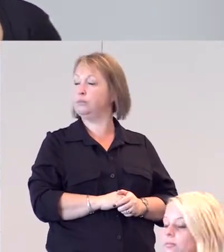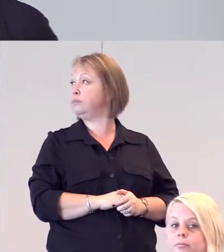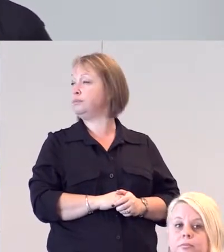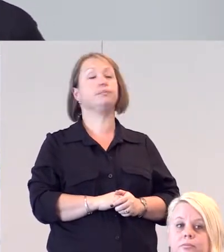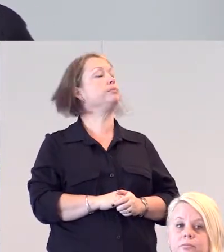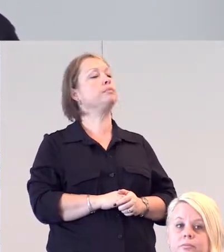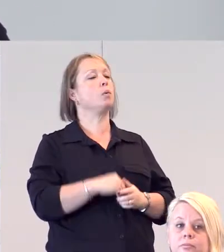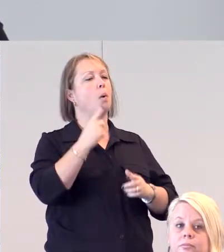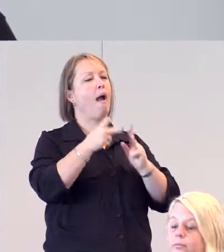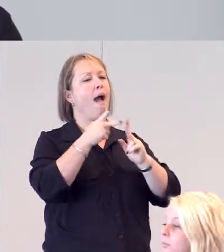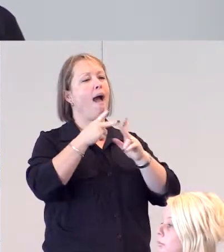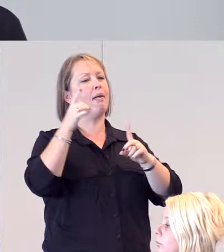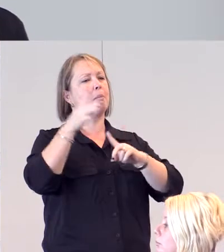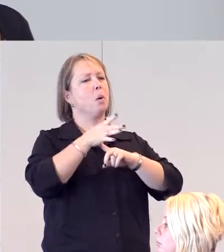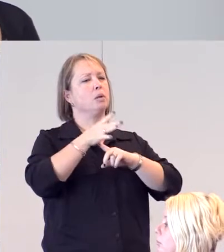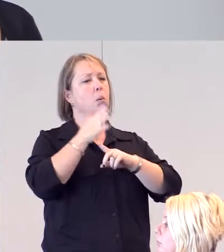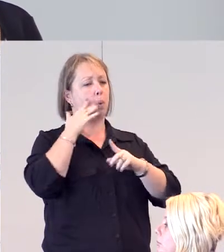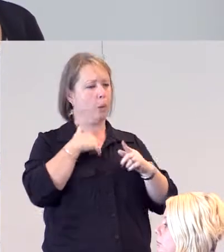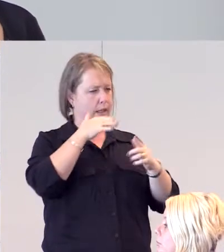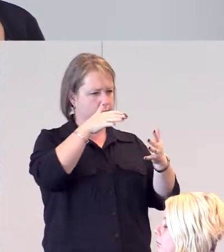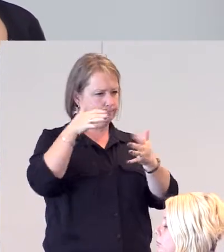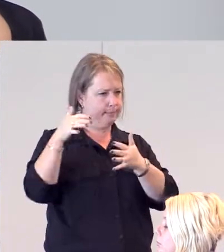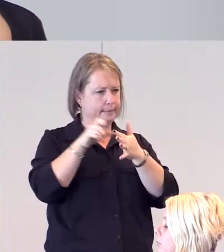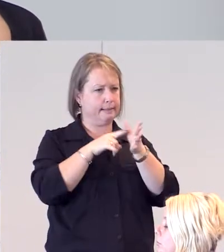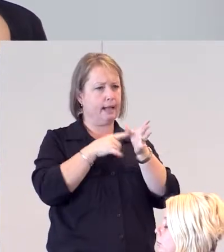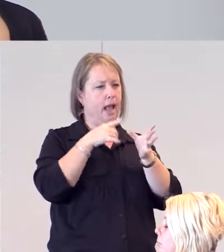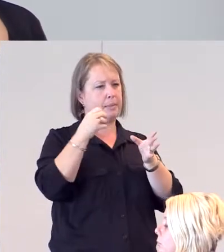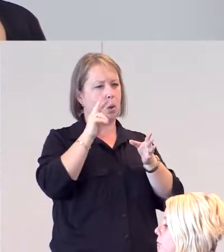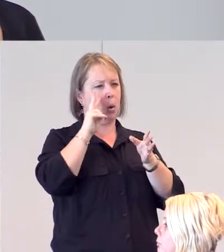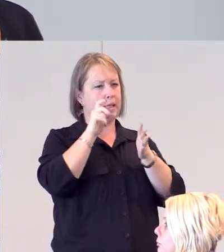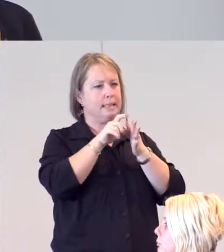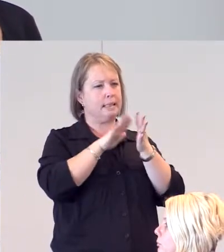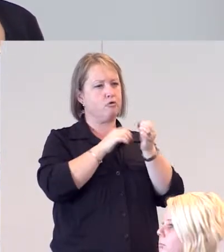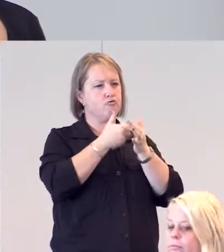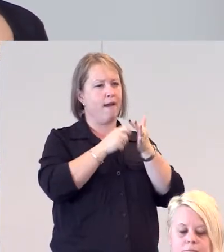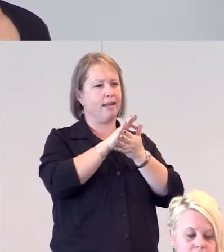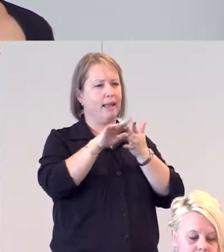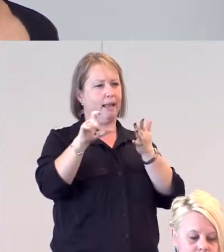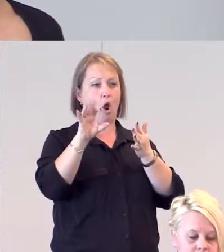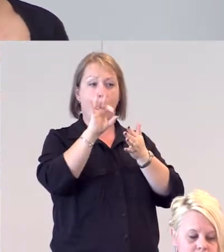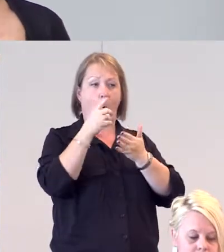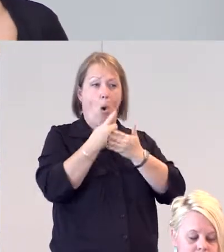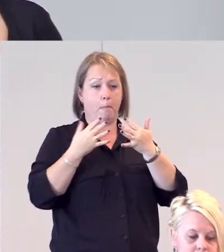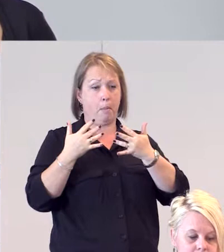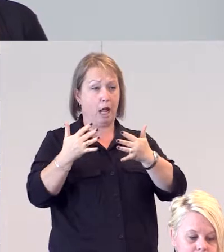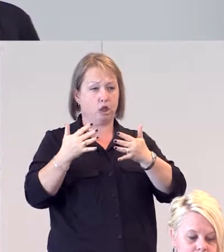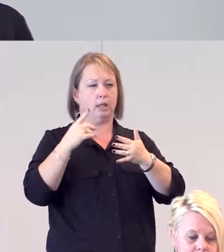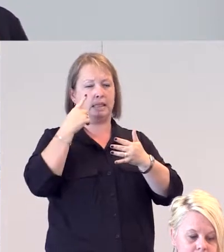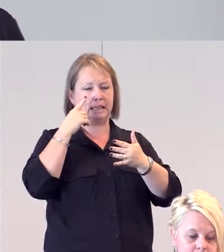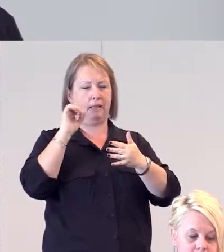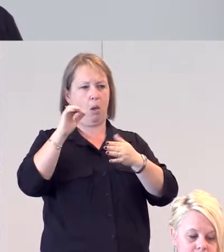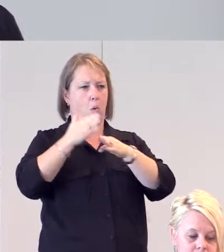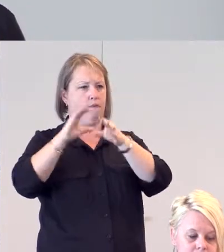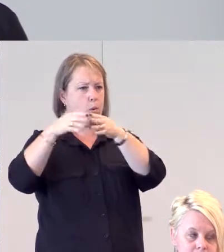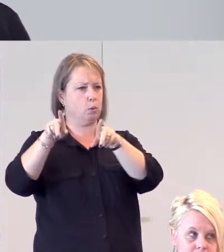One of the other important things that we do when we're collecting the data is really looking at the demographics, not just of the population, but also of the workforce.